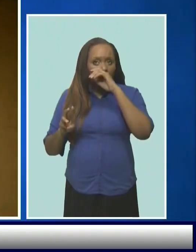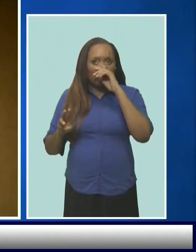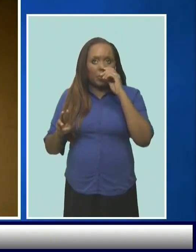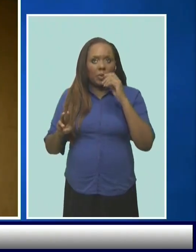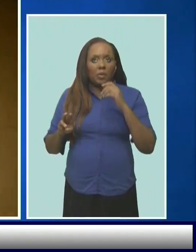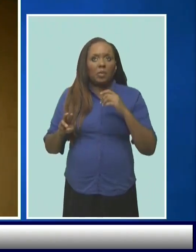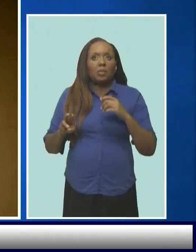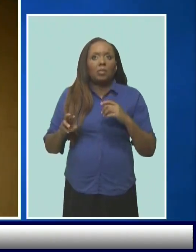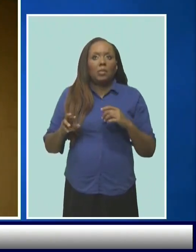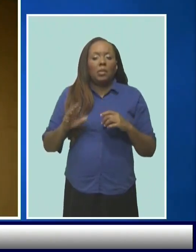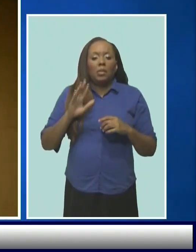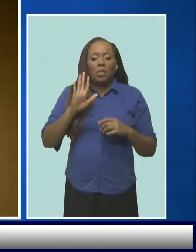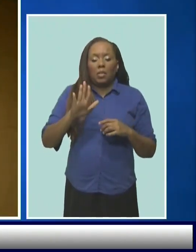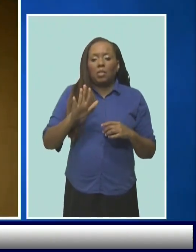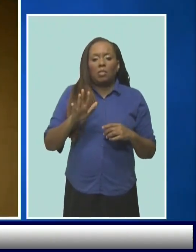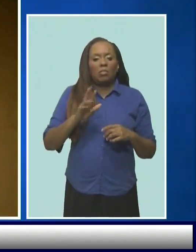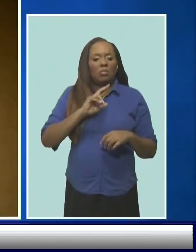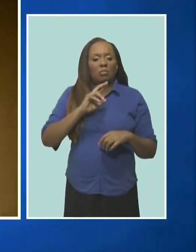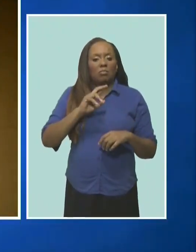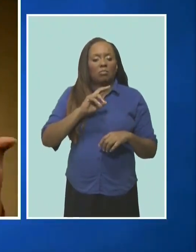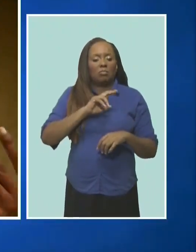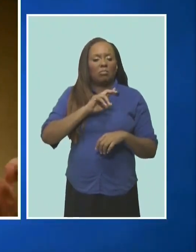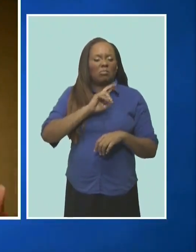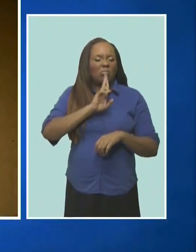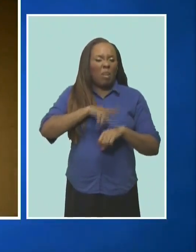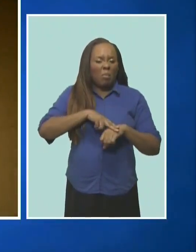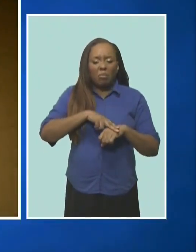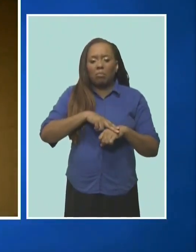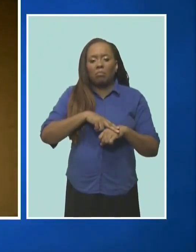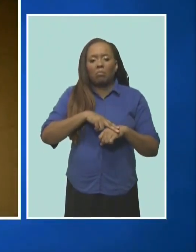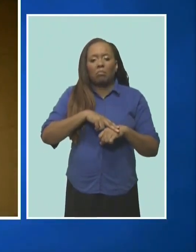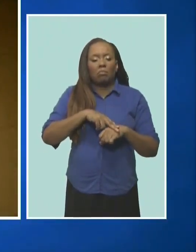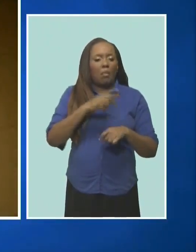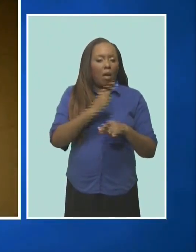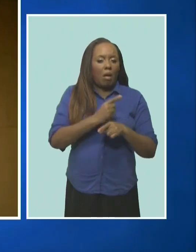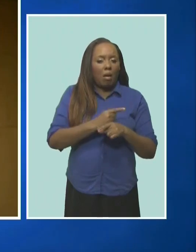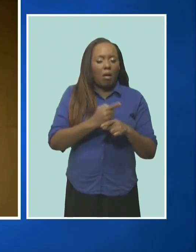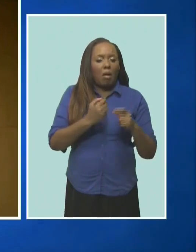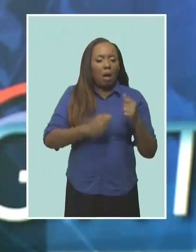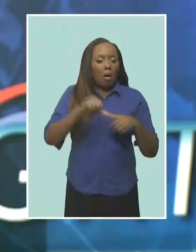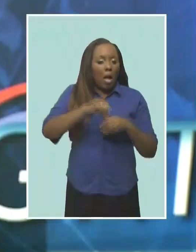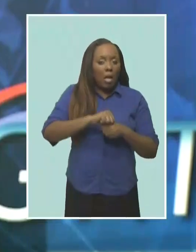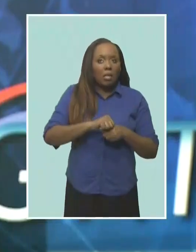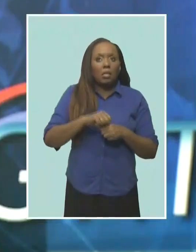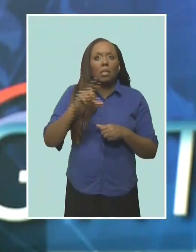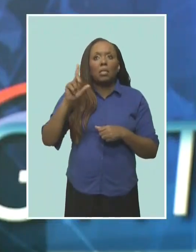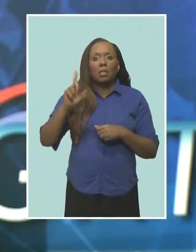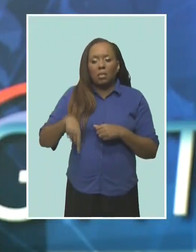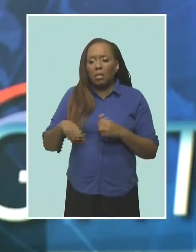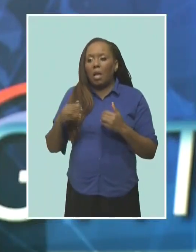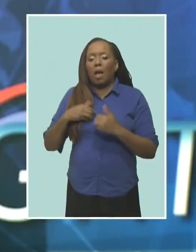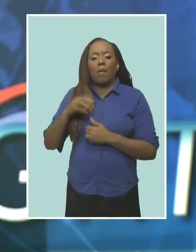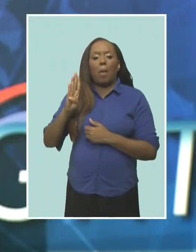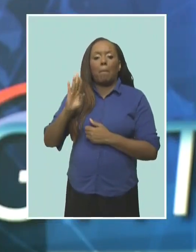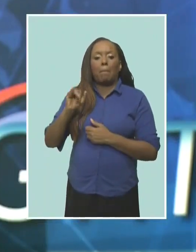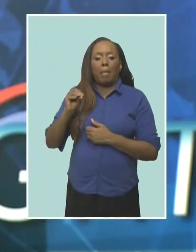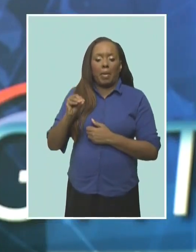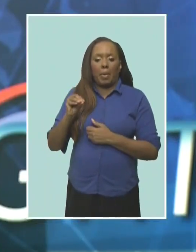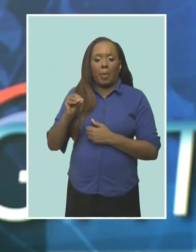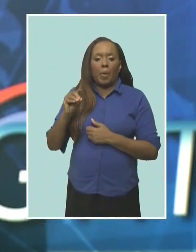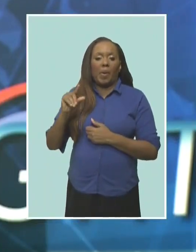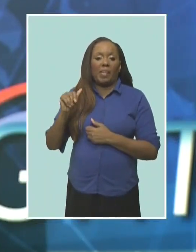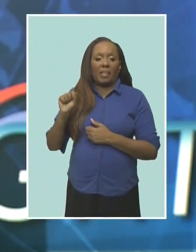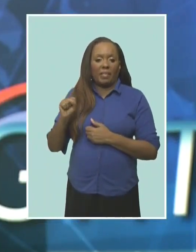regular gasoline car to a renewable energy car and fill up at our gas stations. The UWI scientist said the